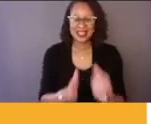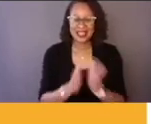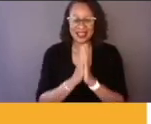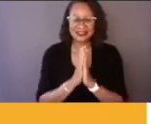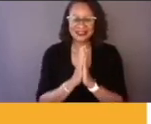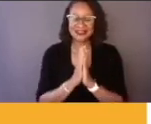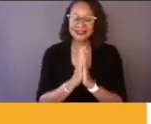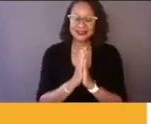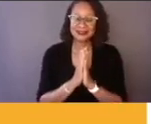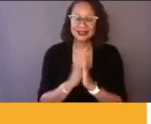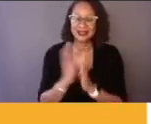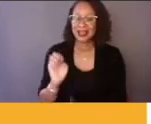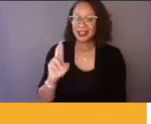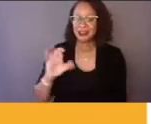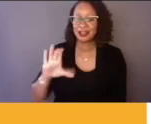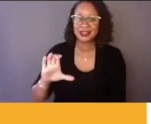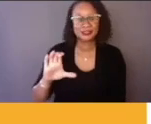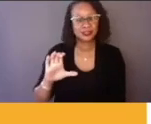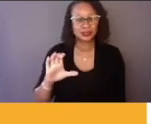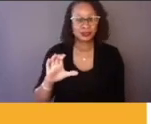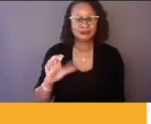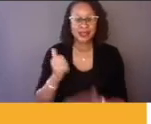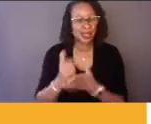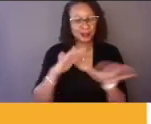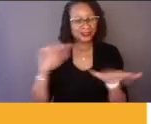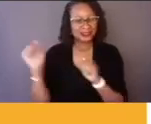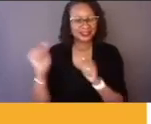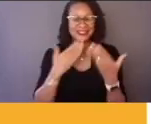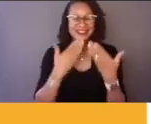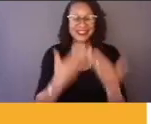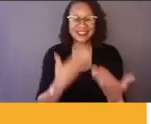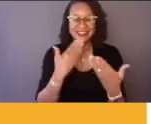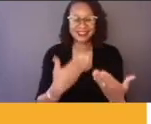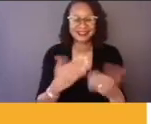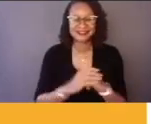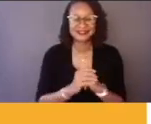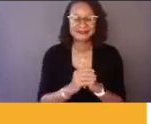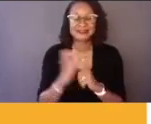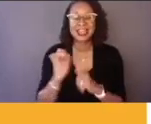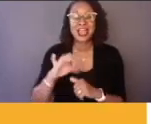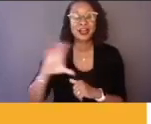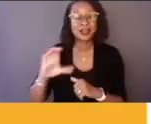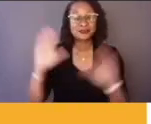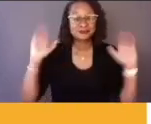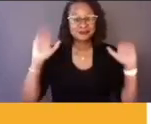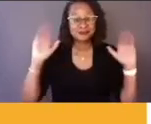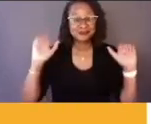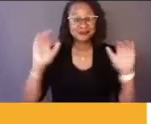Eric Asher to take us out. Thank you, and Eric, take us out.